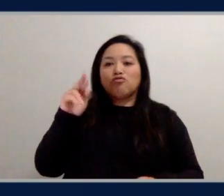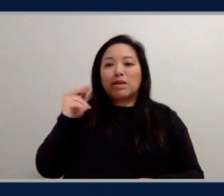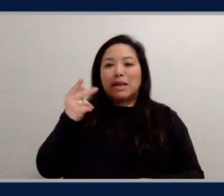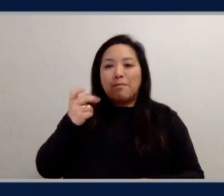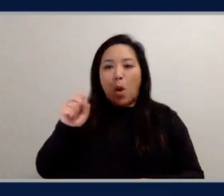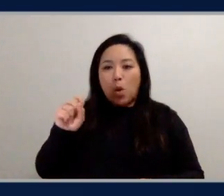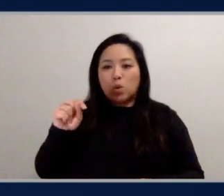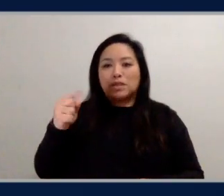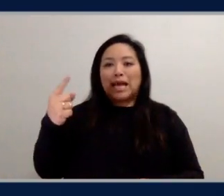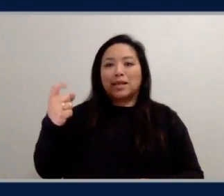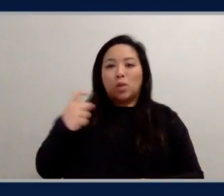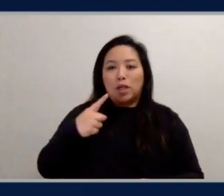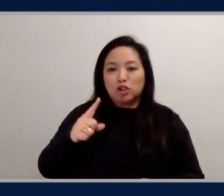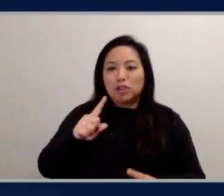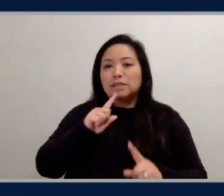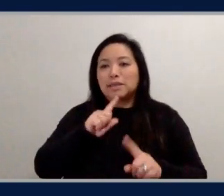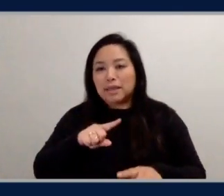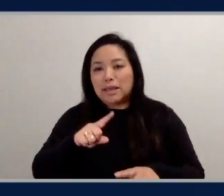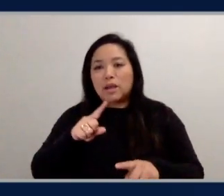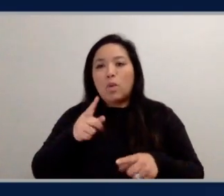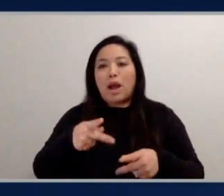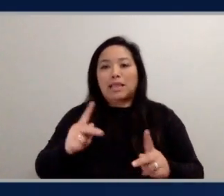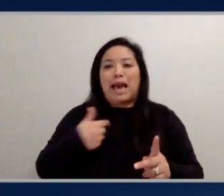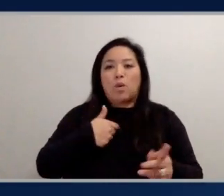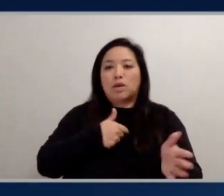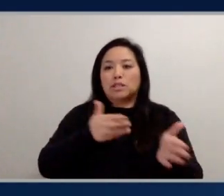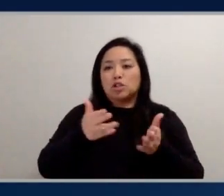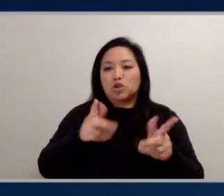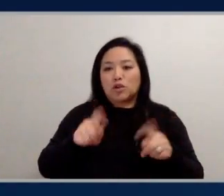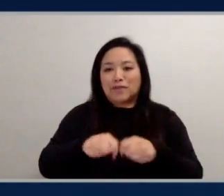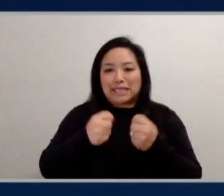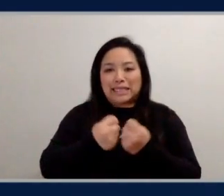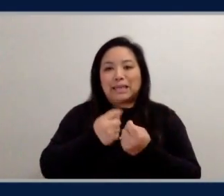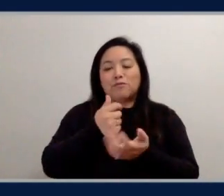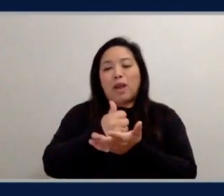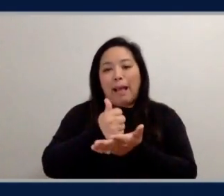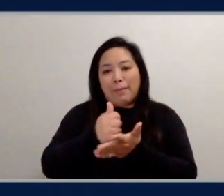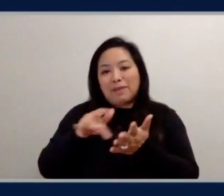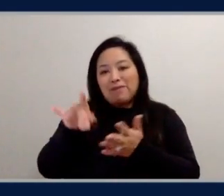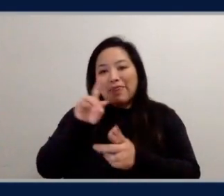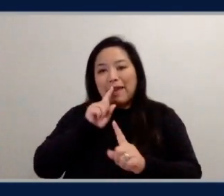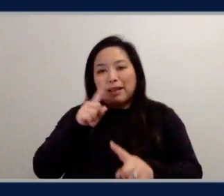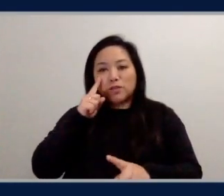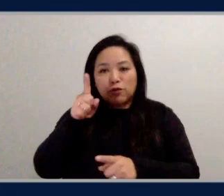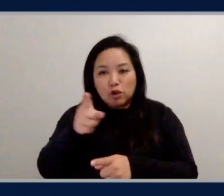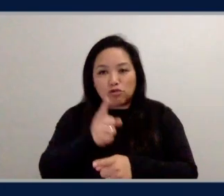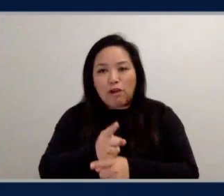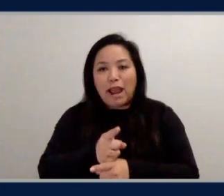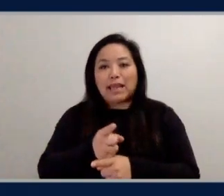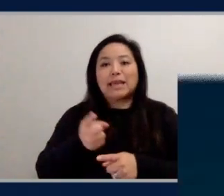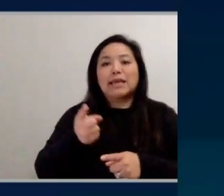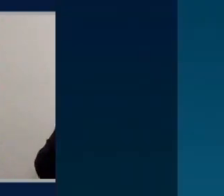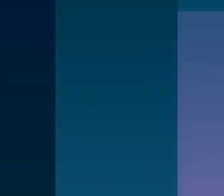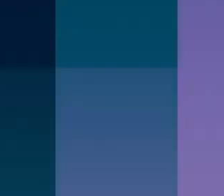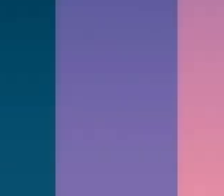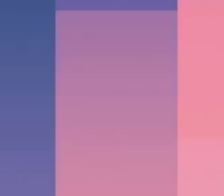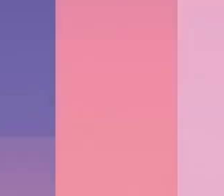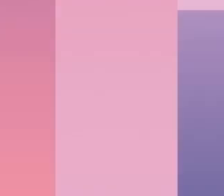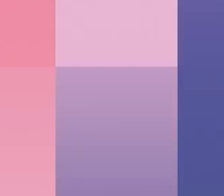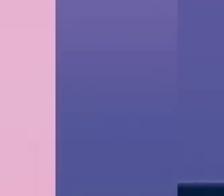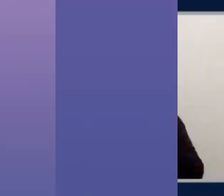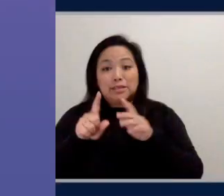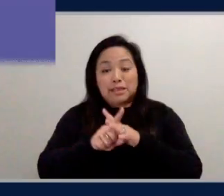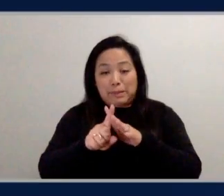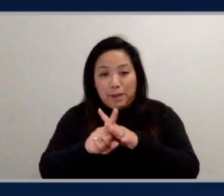actually allowed us to go back to the service team and come up with an answer for you, right? So please keep those questions coming. Again, we are going to switching